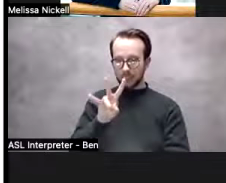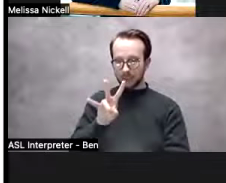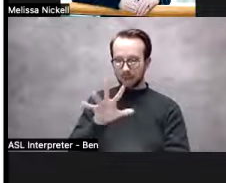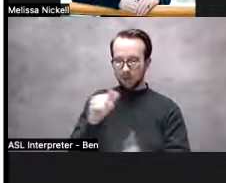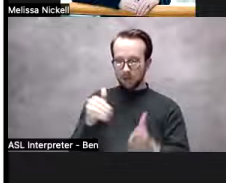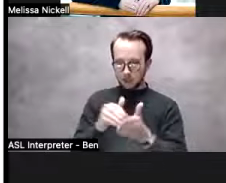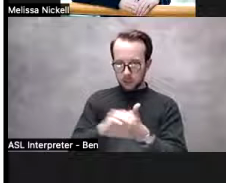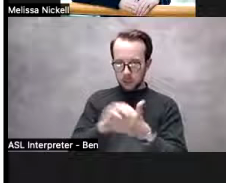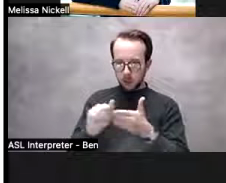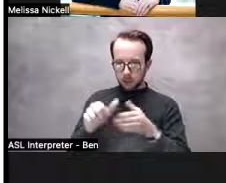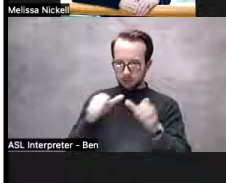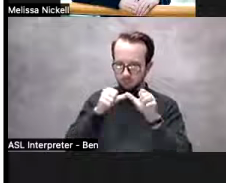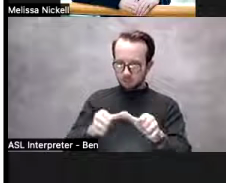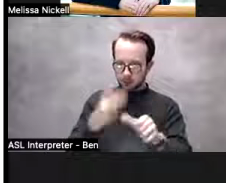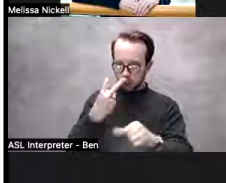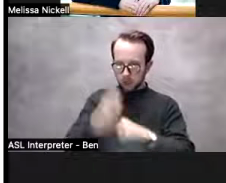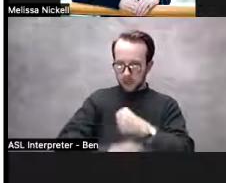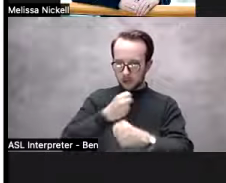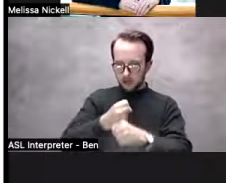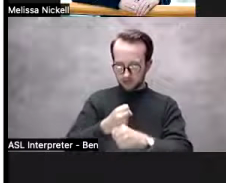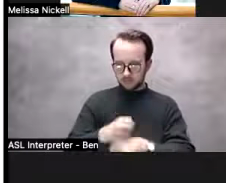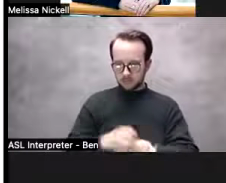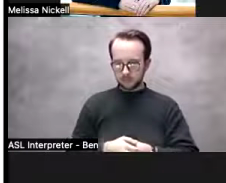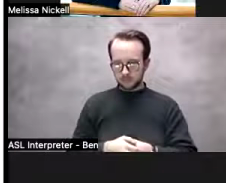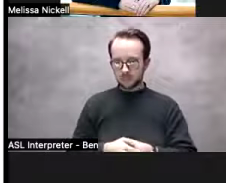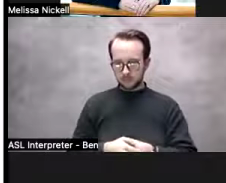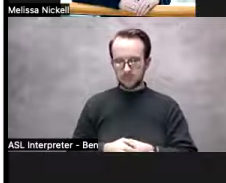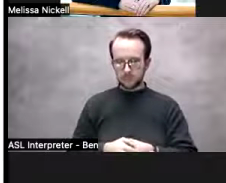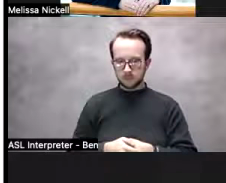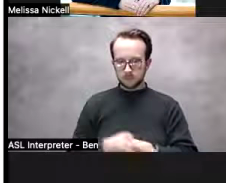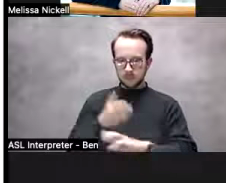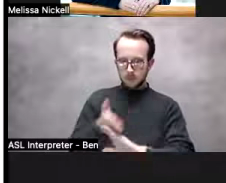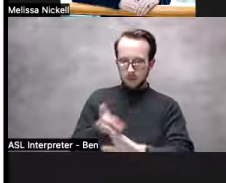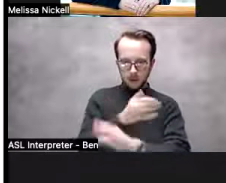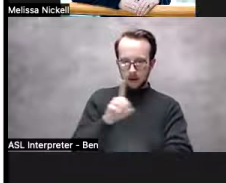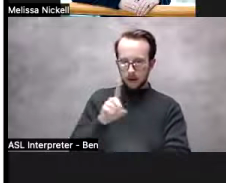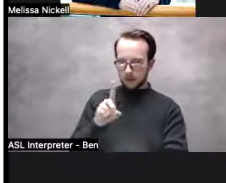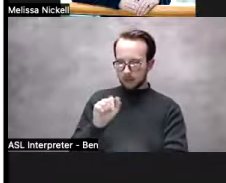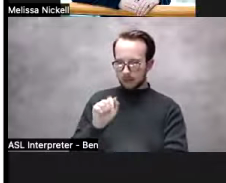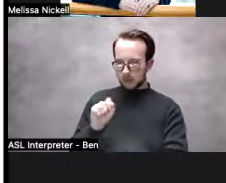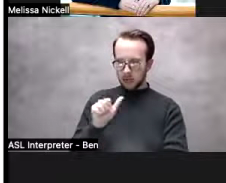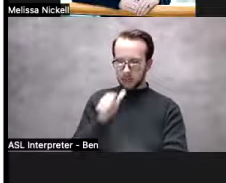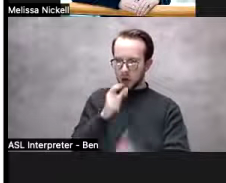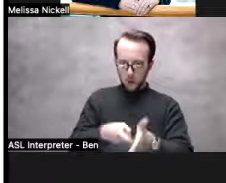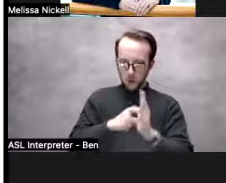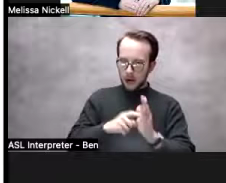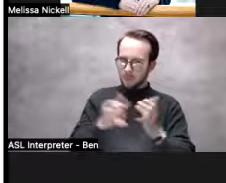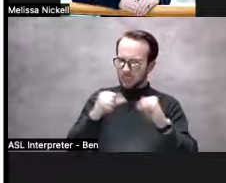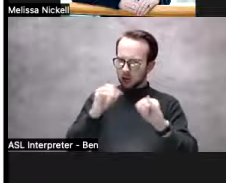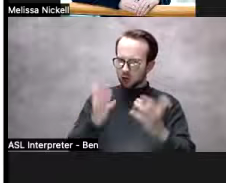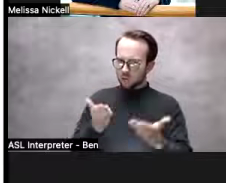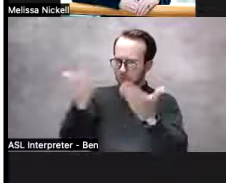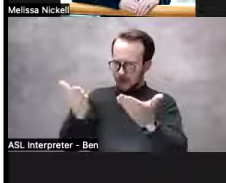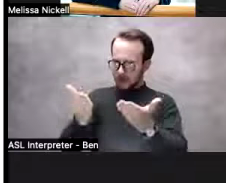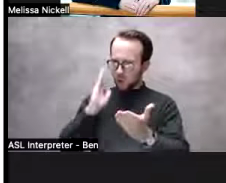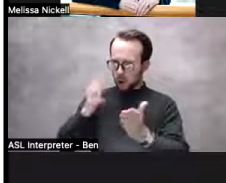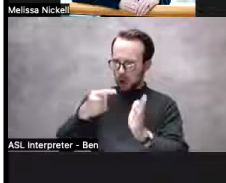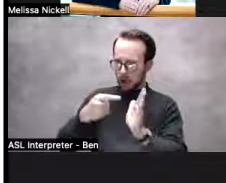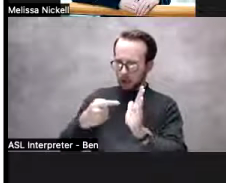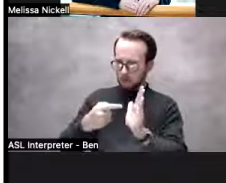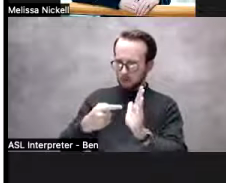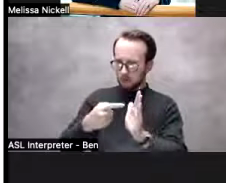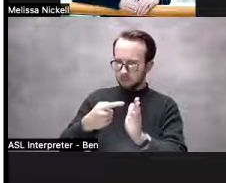$275,000 over a 2-year period. Preliminary data is not required, but is highly recommended. We'll come back to that in a few minutes.